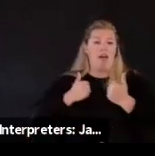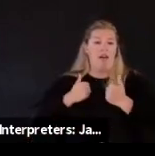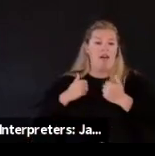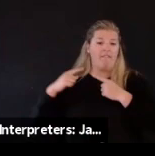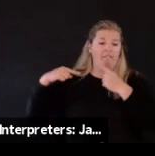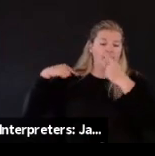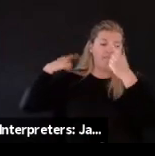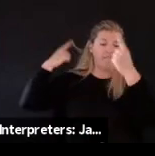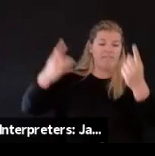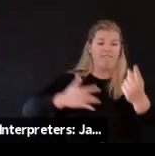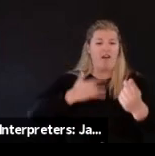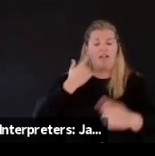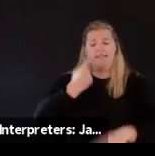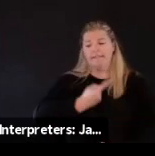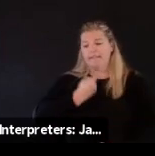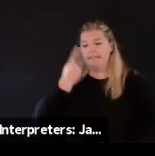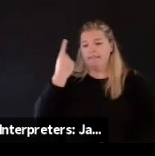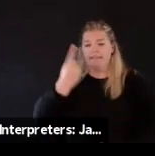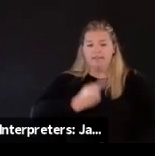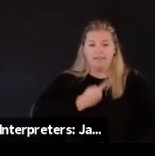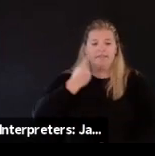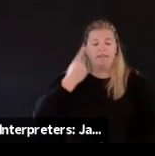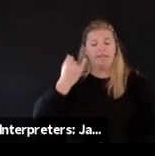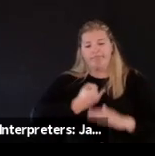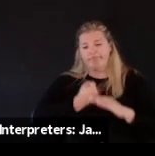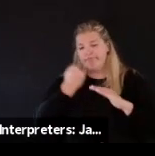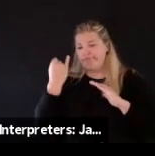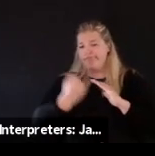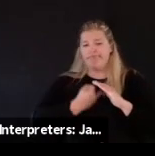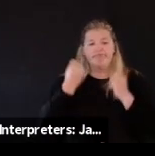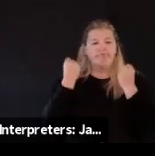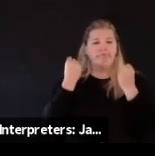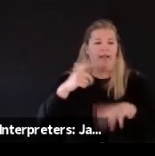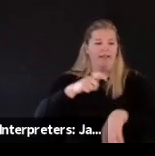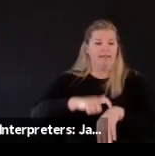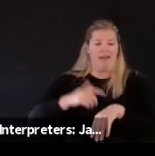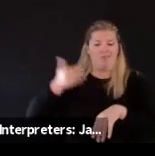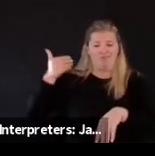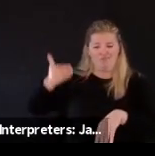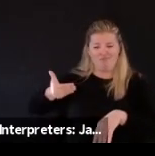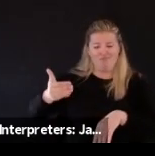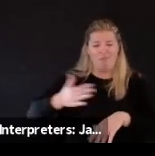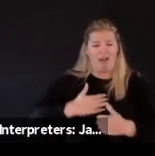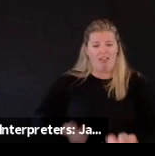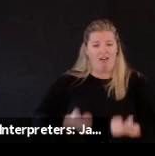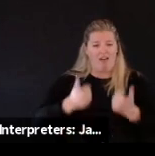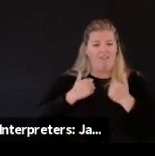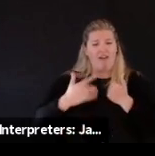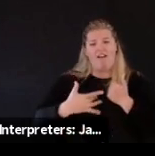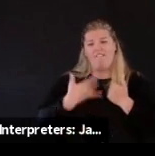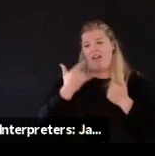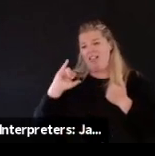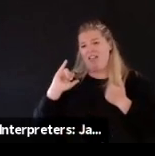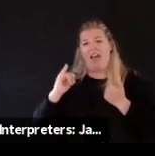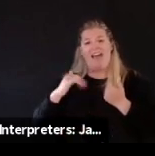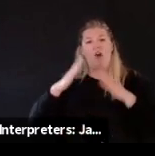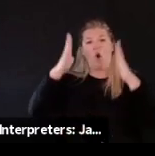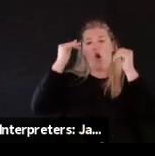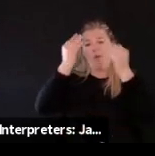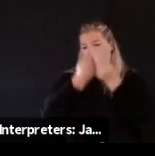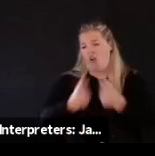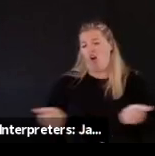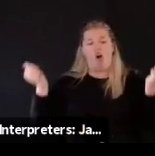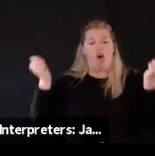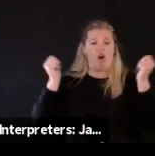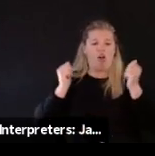all alone, and so many times in my life when I felt all hope was gone. But